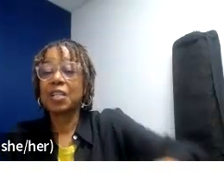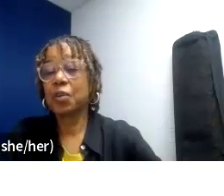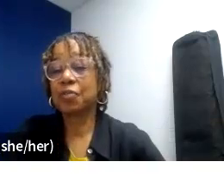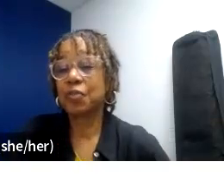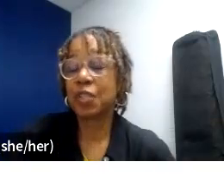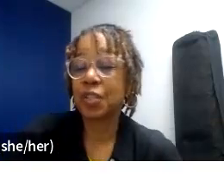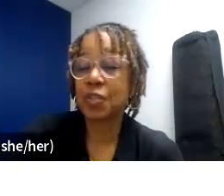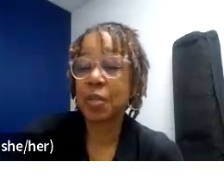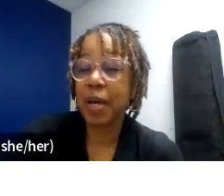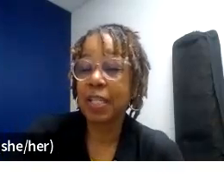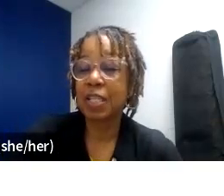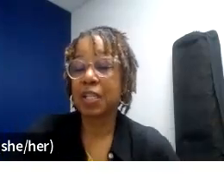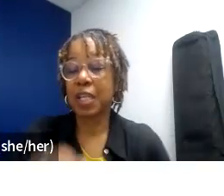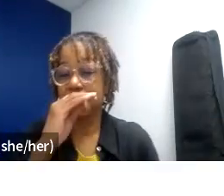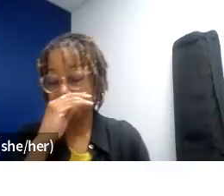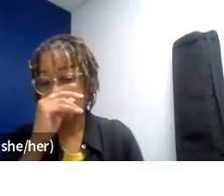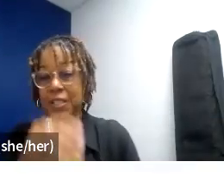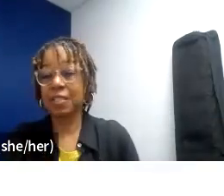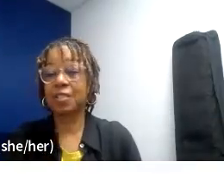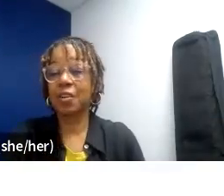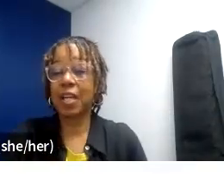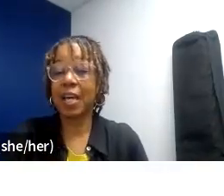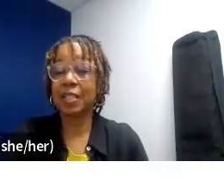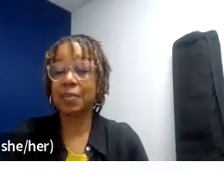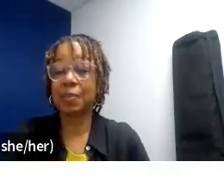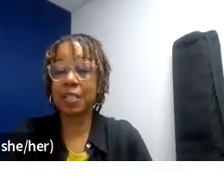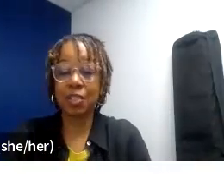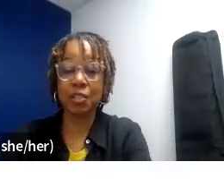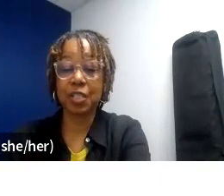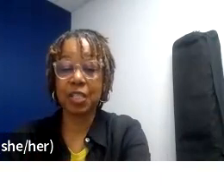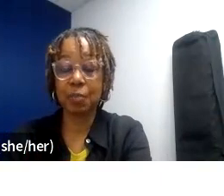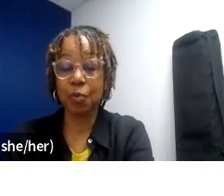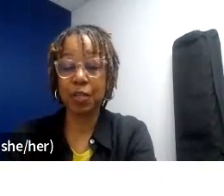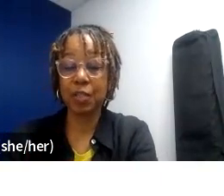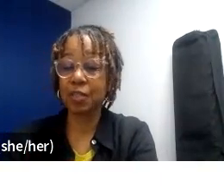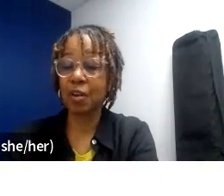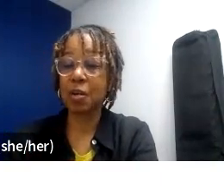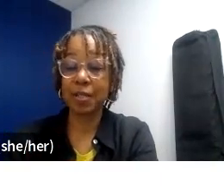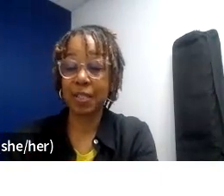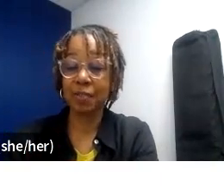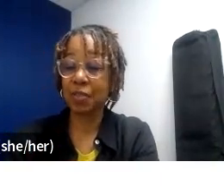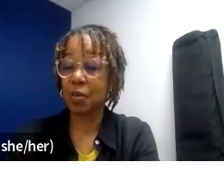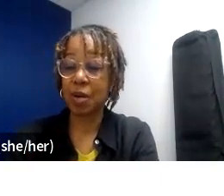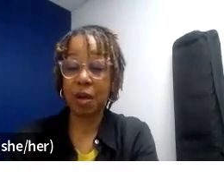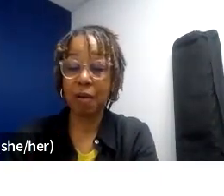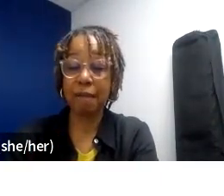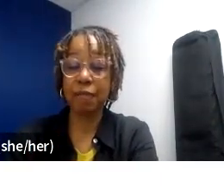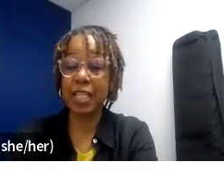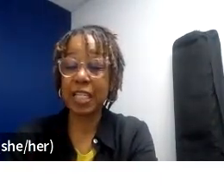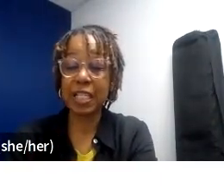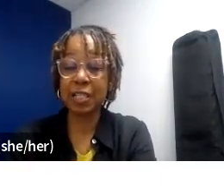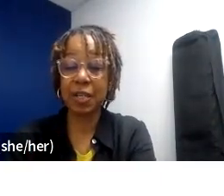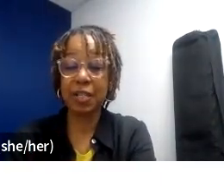Yeah, so if somebody, Heather, somebody can start adding up some of these years at some point, let's talk about that. So